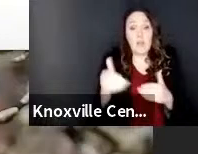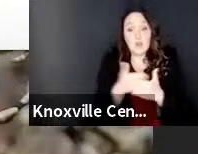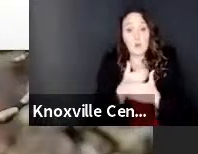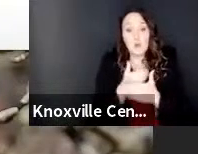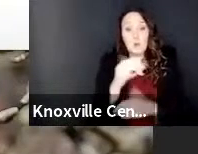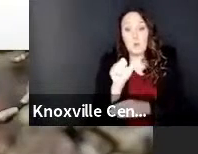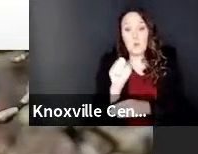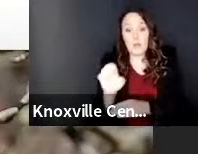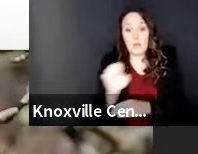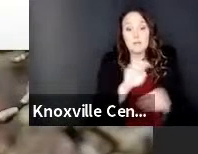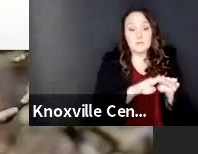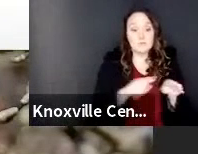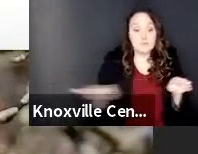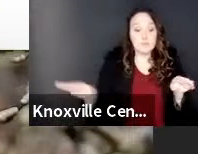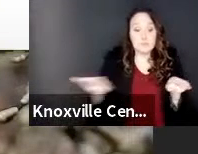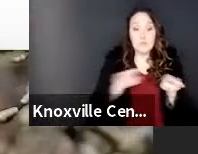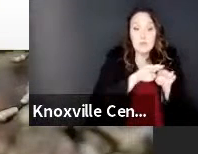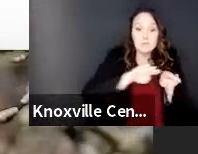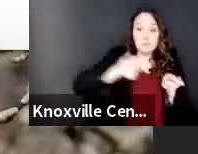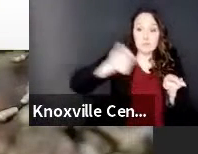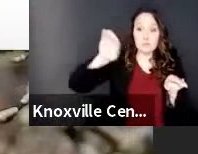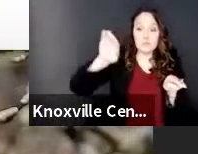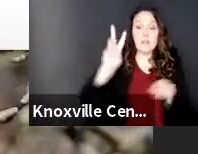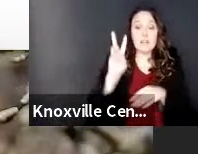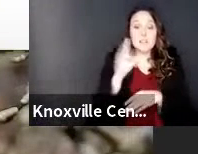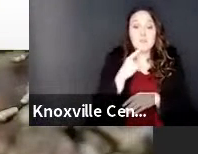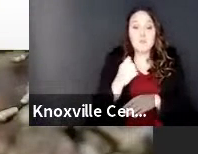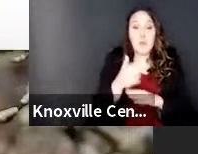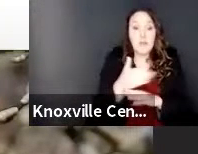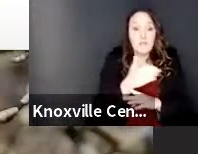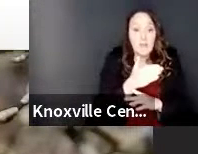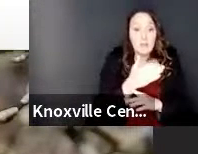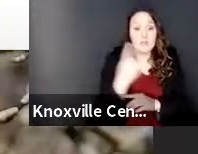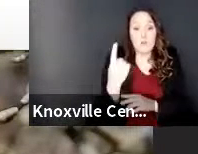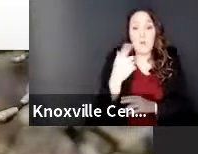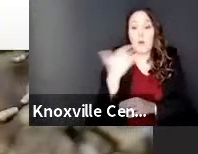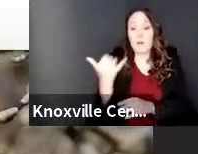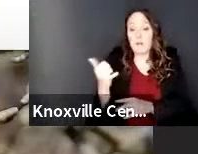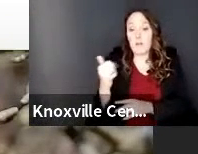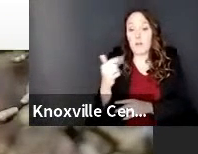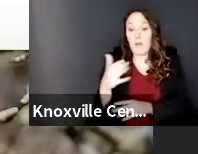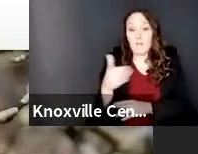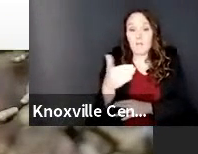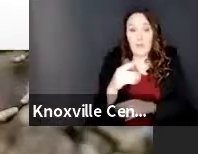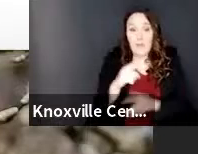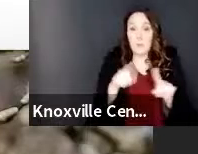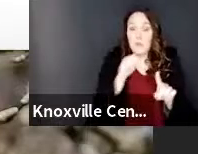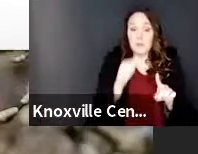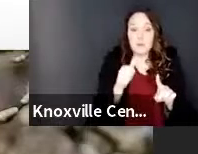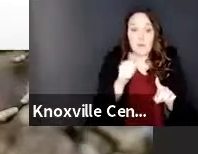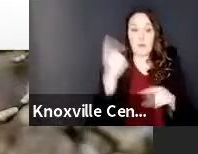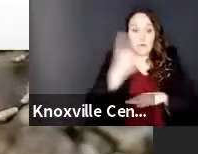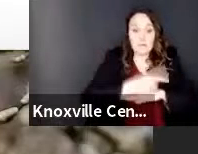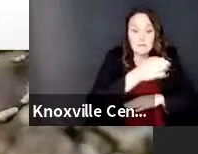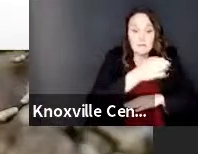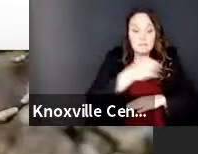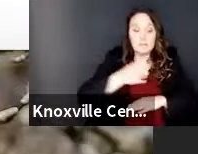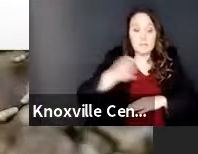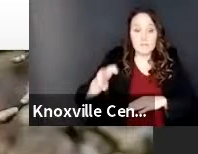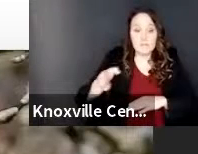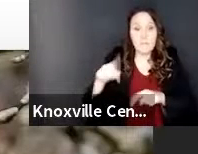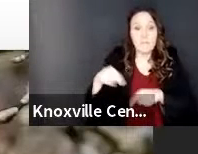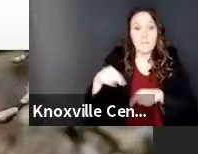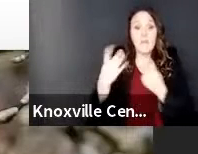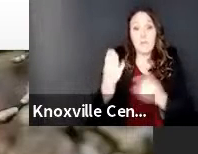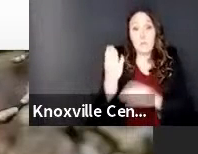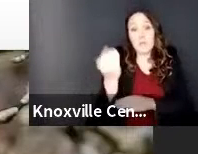time period, we experienced 6 red flags and 1 yellow flag, but they weren't on consecutive days. Over the past 14 days,